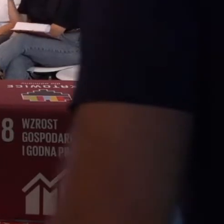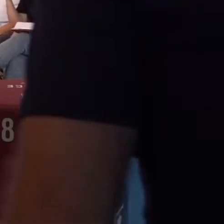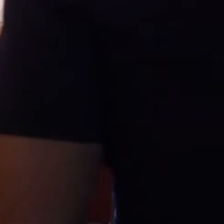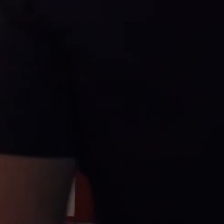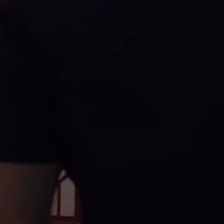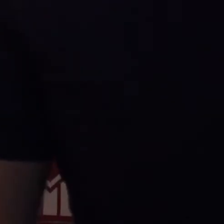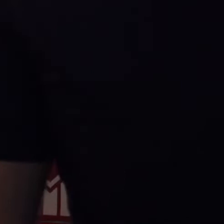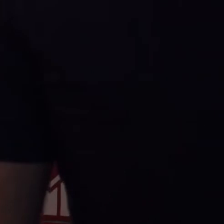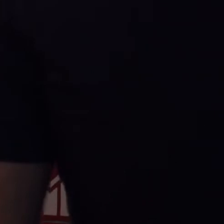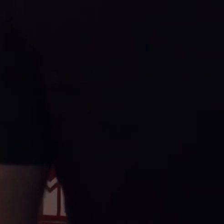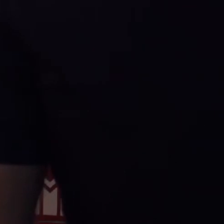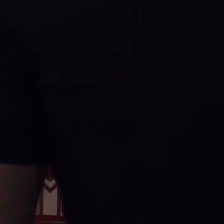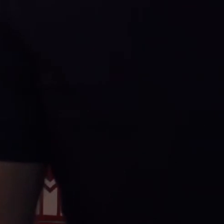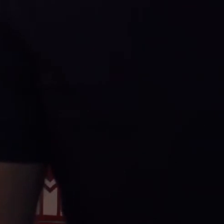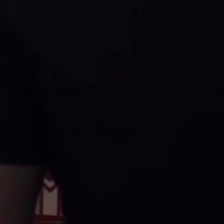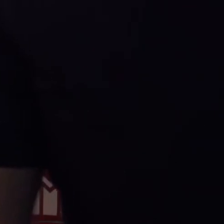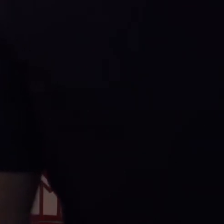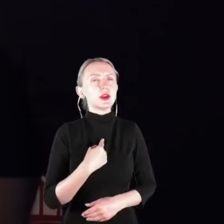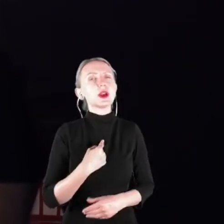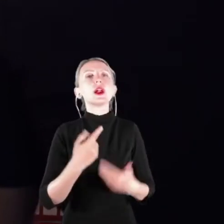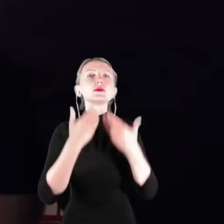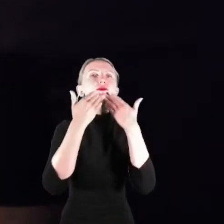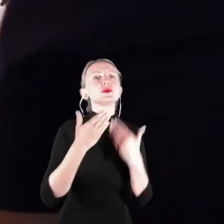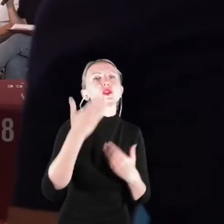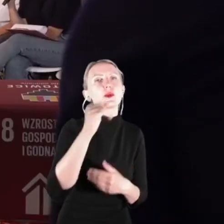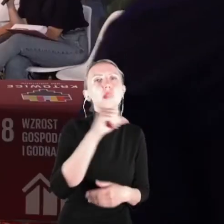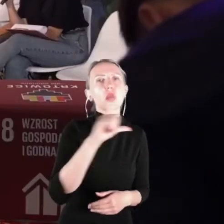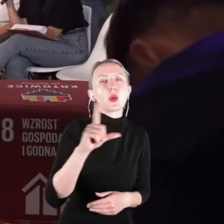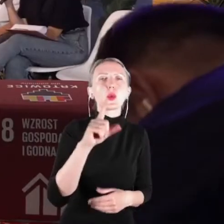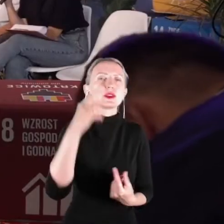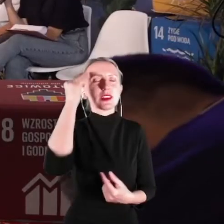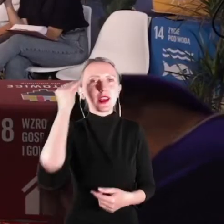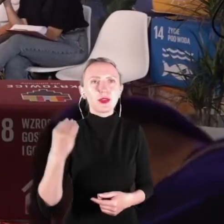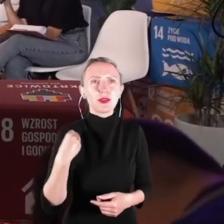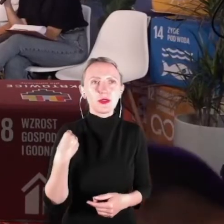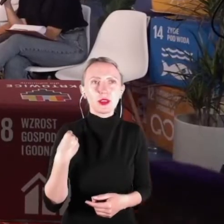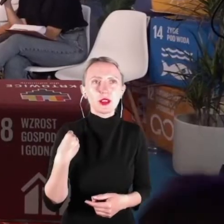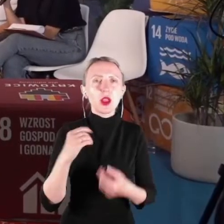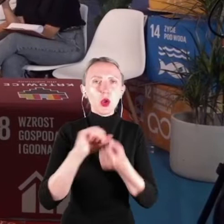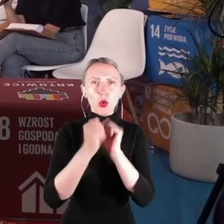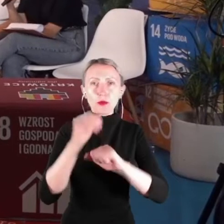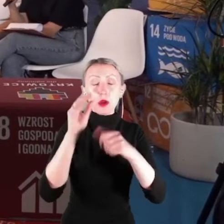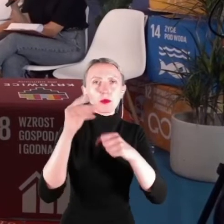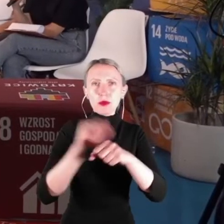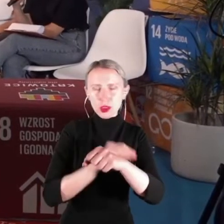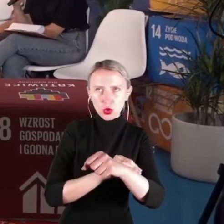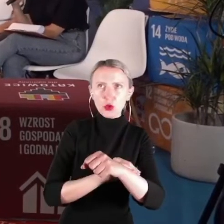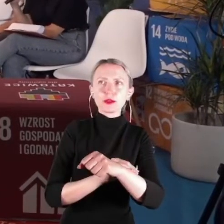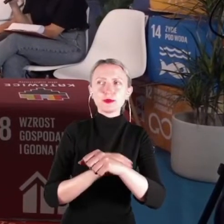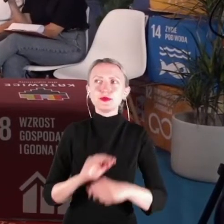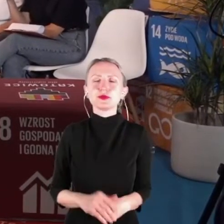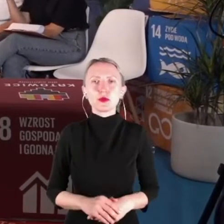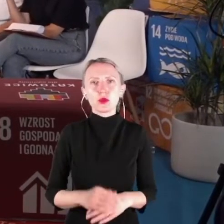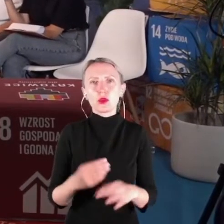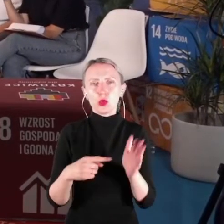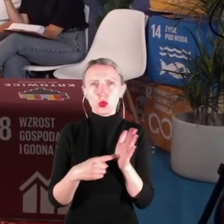Thank you, Michał, for telling us how methodologies and human-based approaches can be the heart of a lab. And now